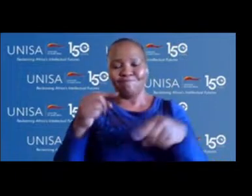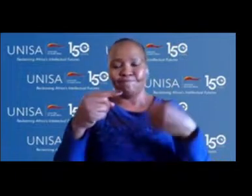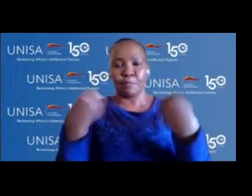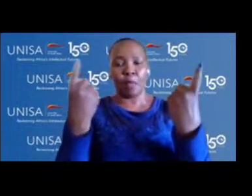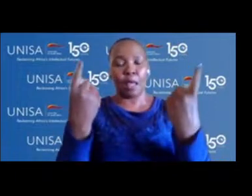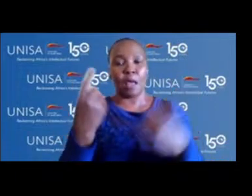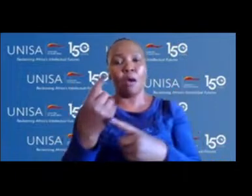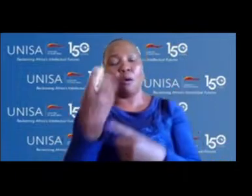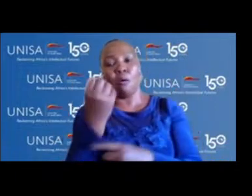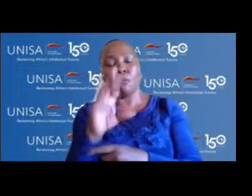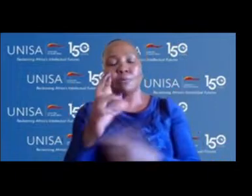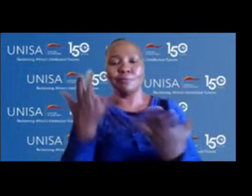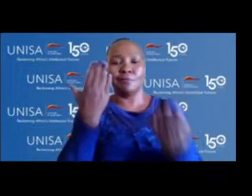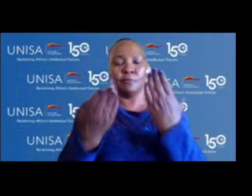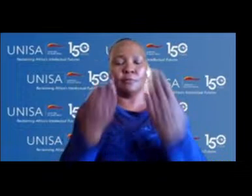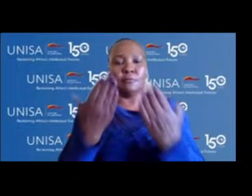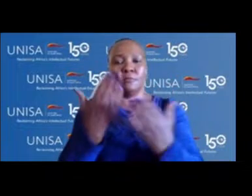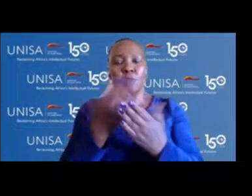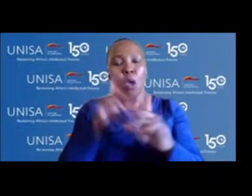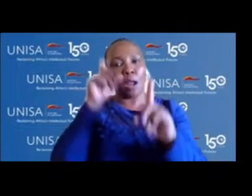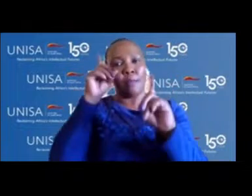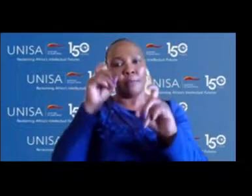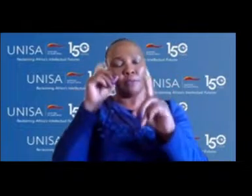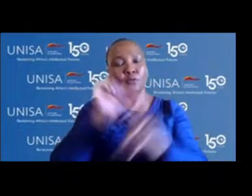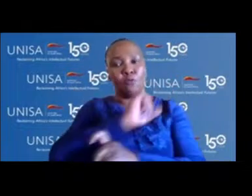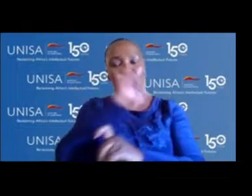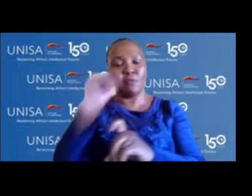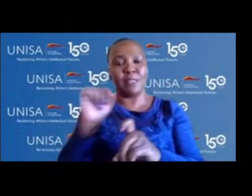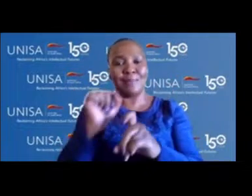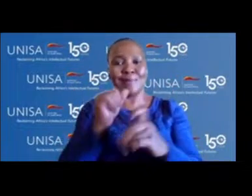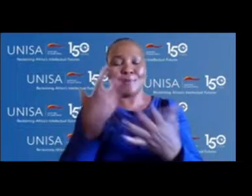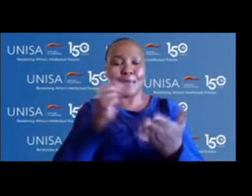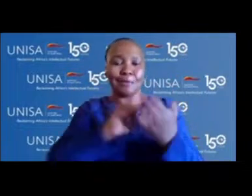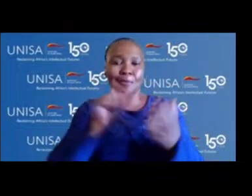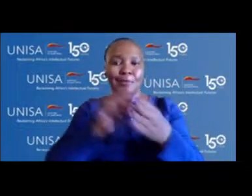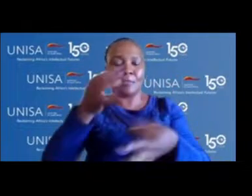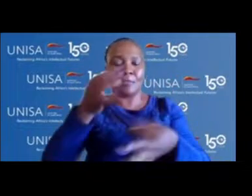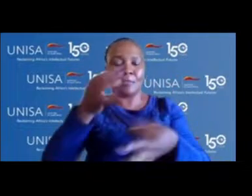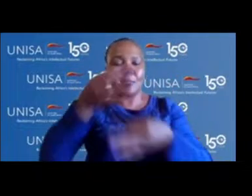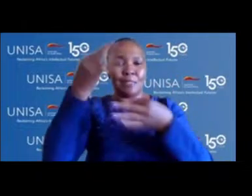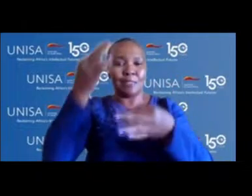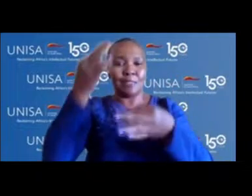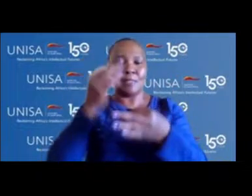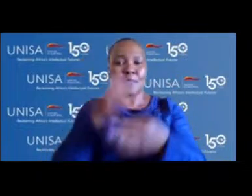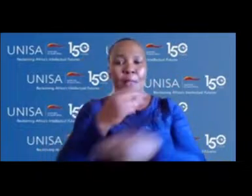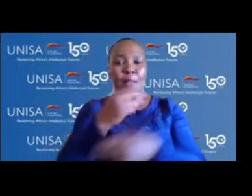or to take a picture of their script. A blind student